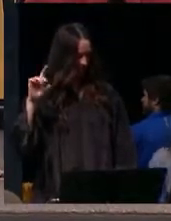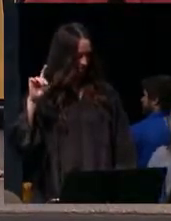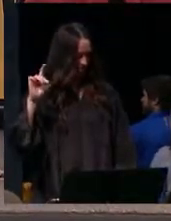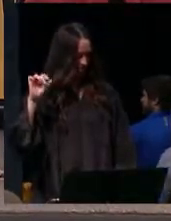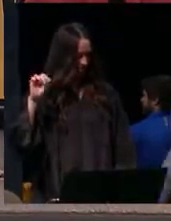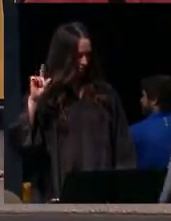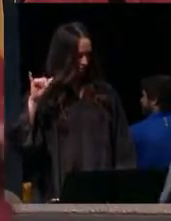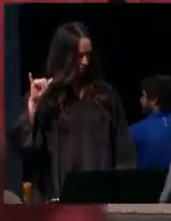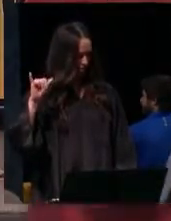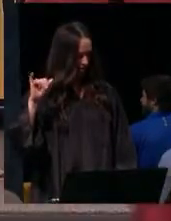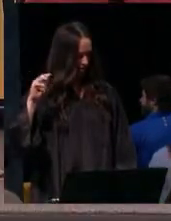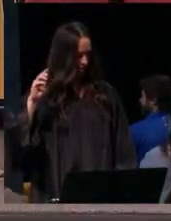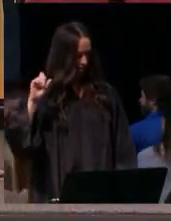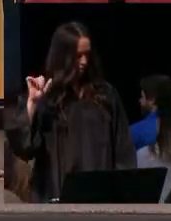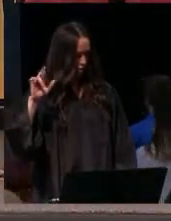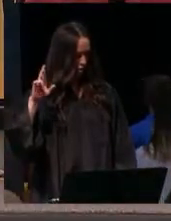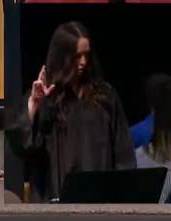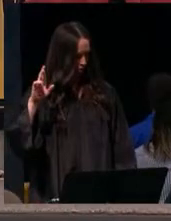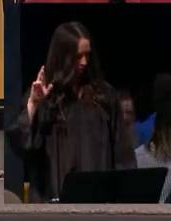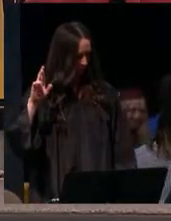Dooley Mayor.